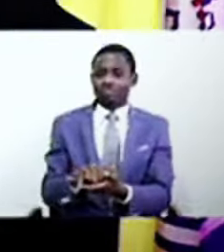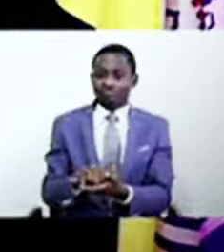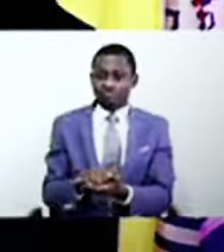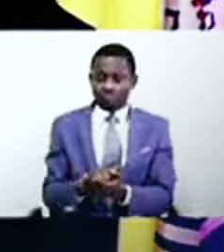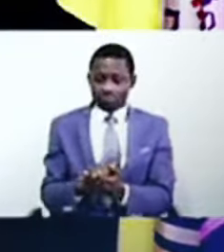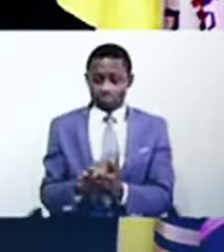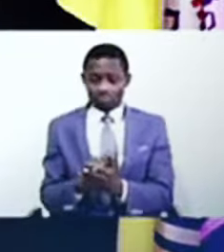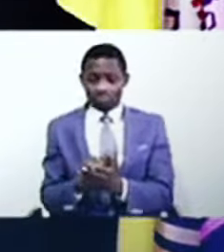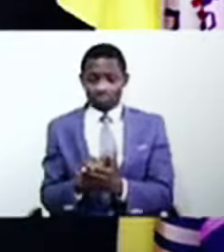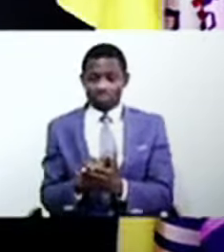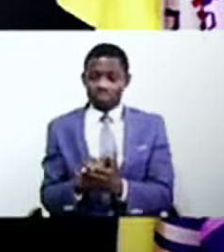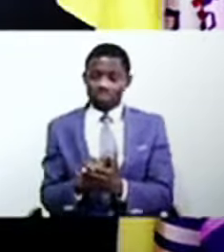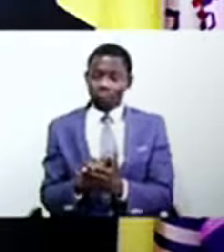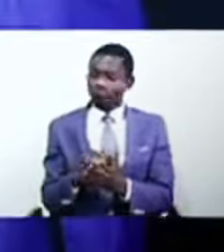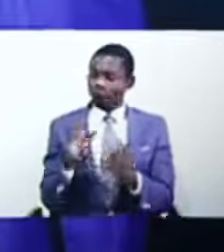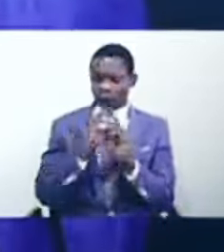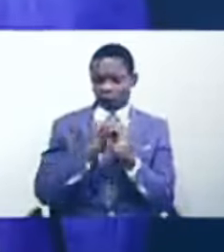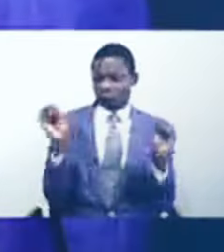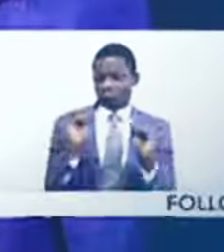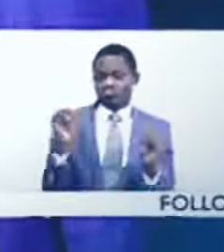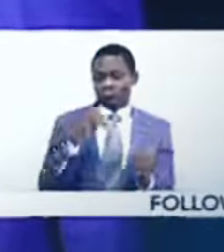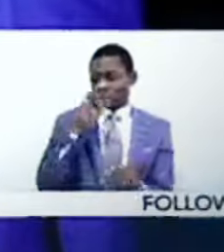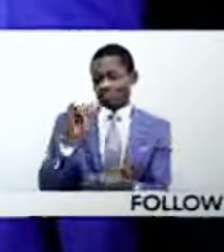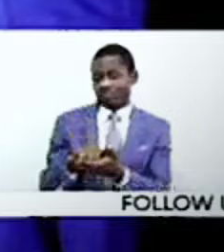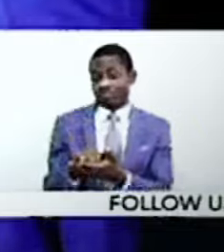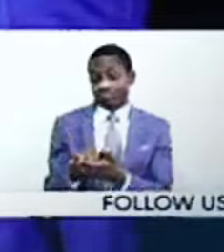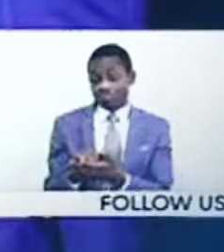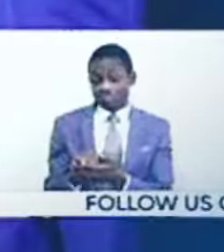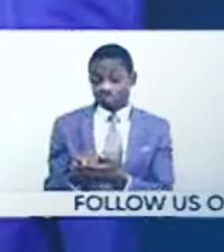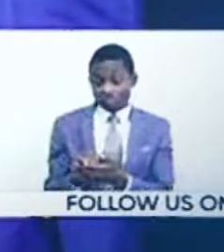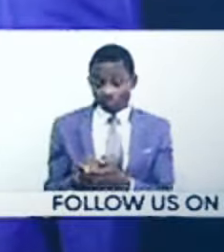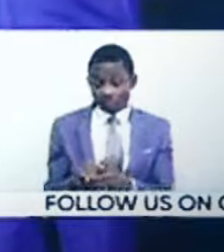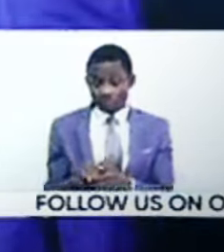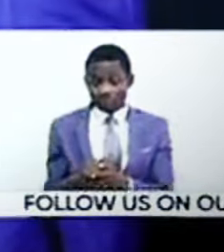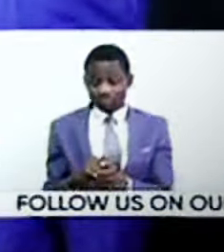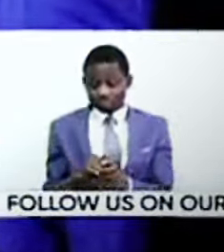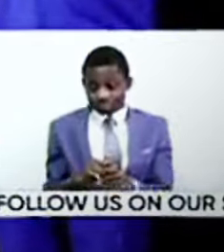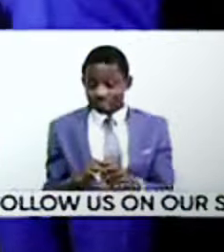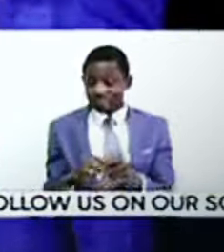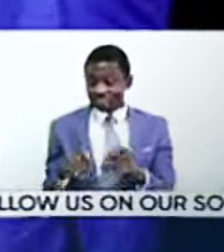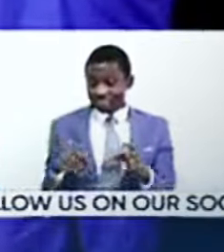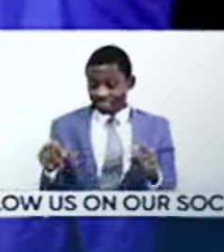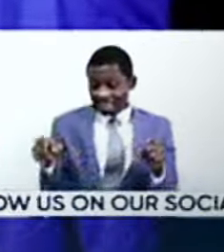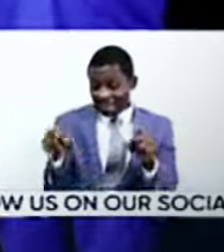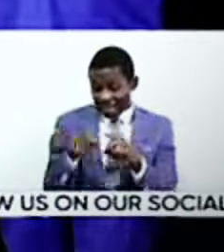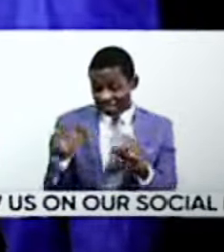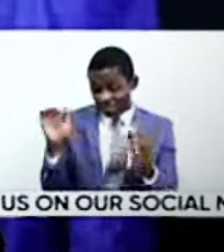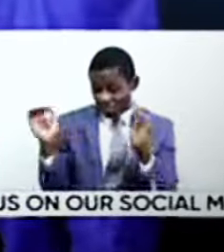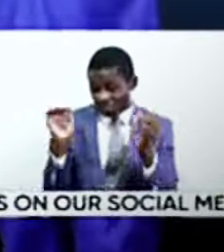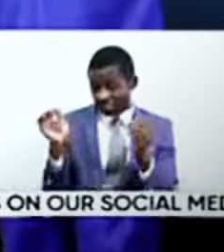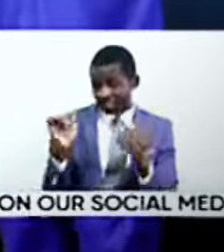at all. Not at all. It is like what Oswald Chambers said the